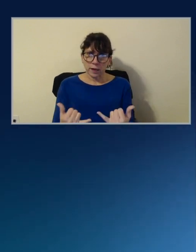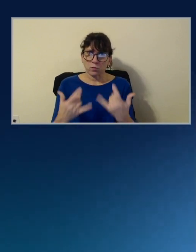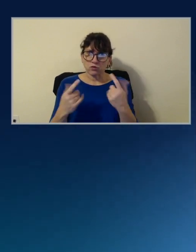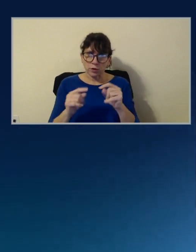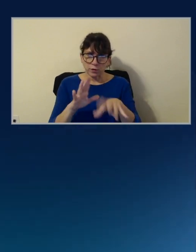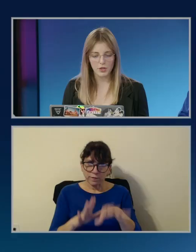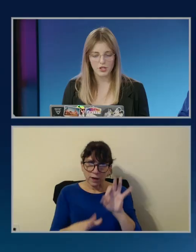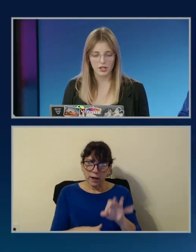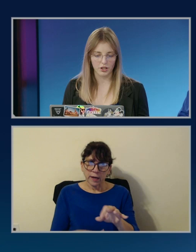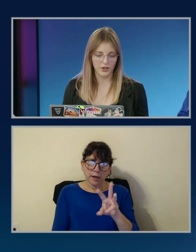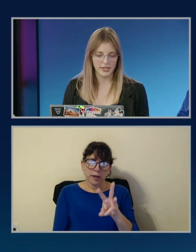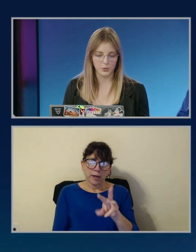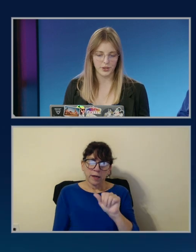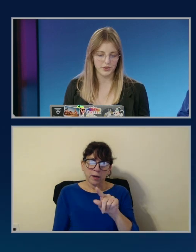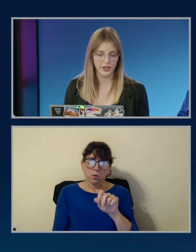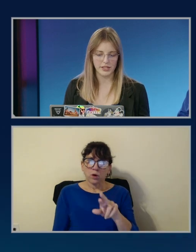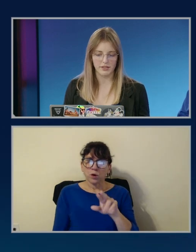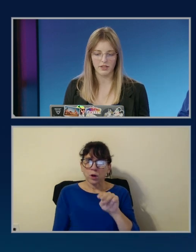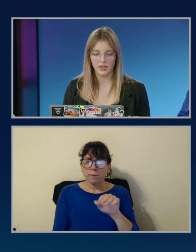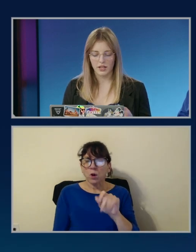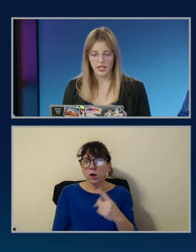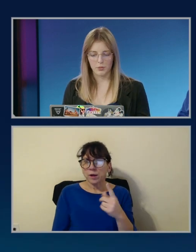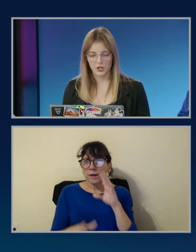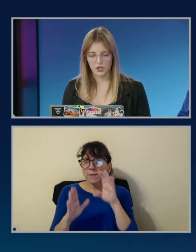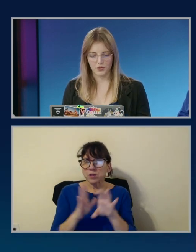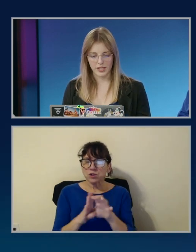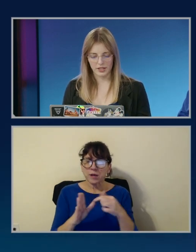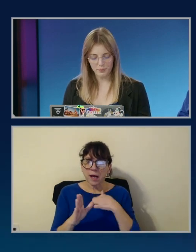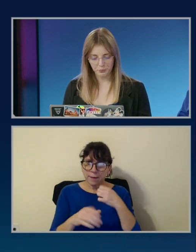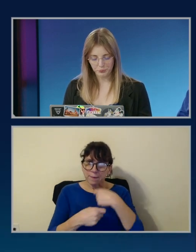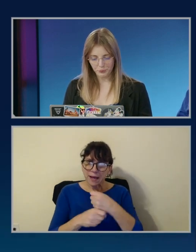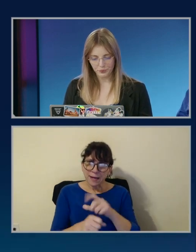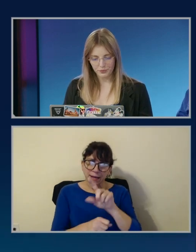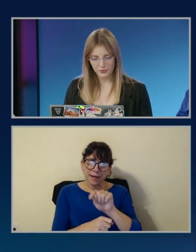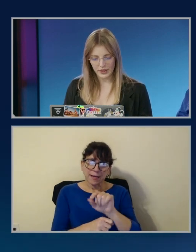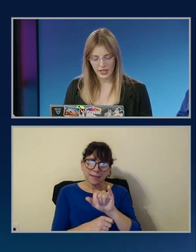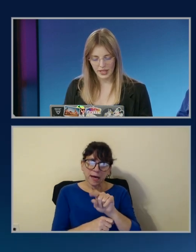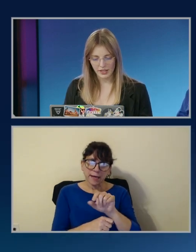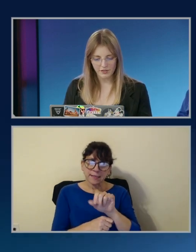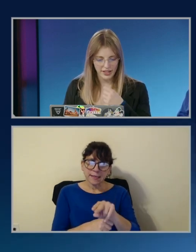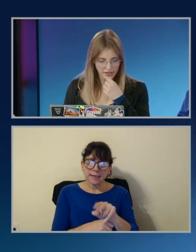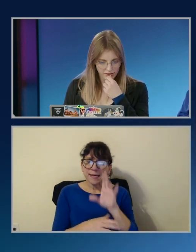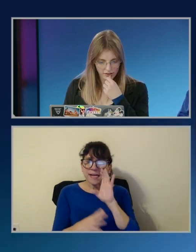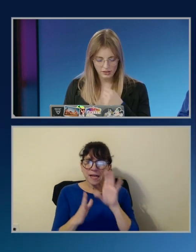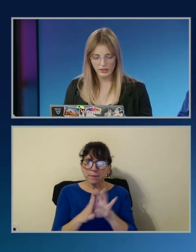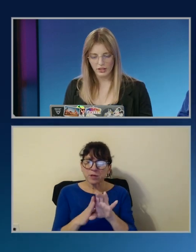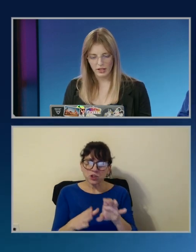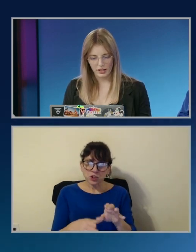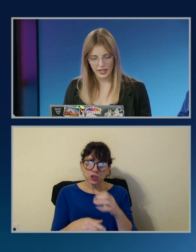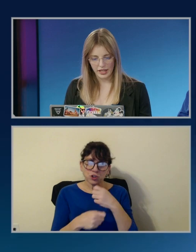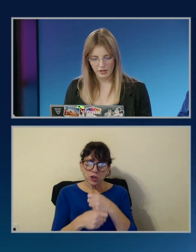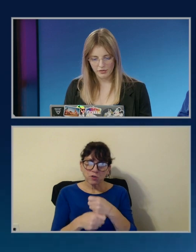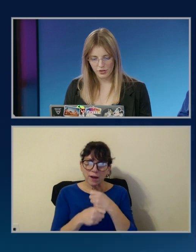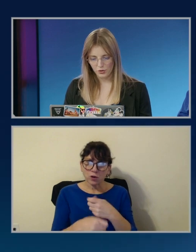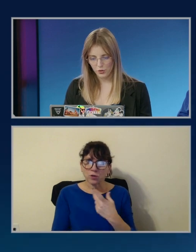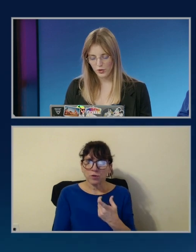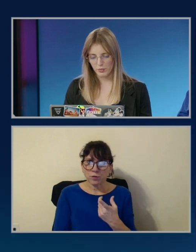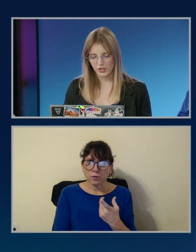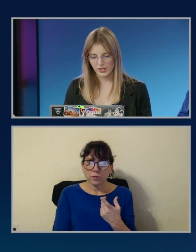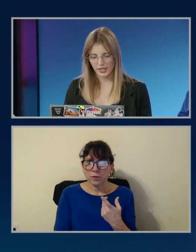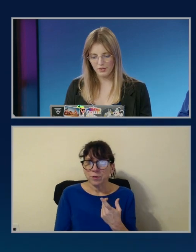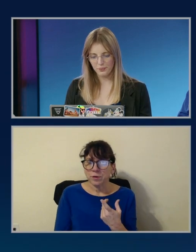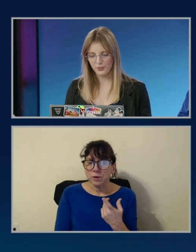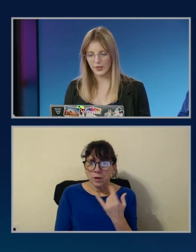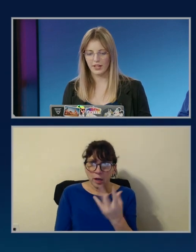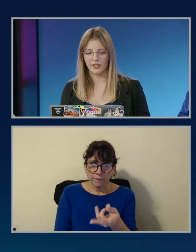watermark in an image that I created with Titan Image Generator. And in fact, I have 2